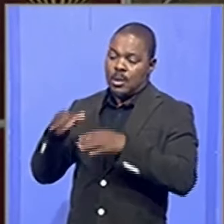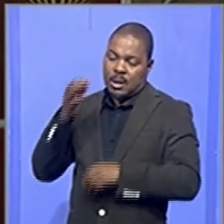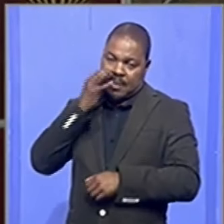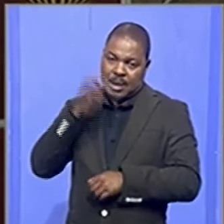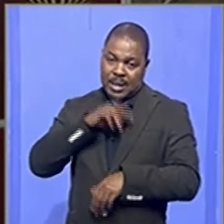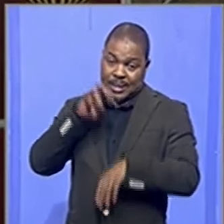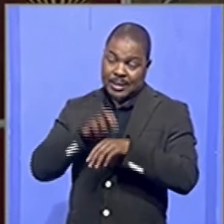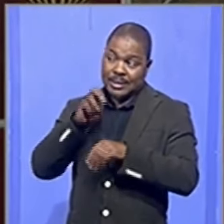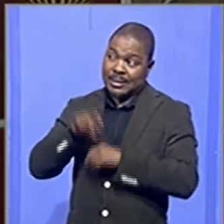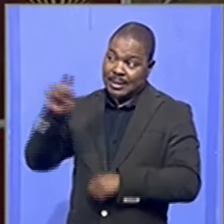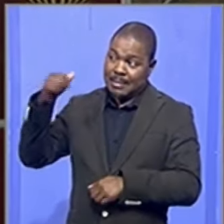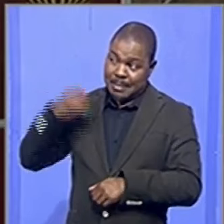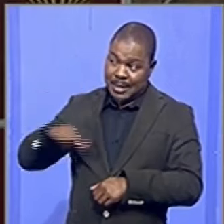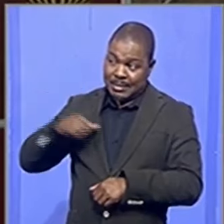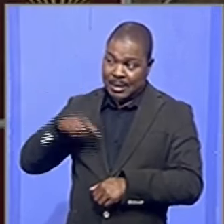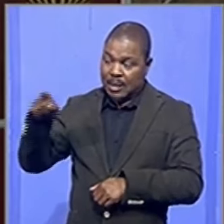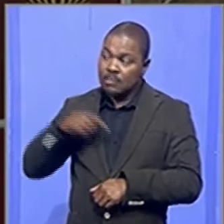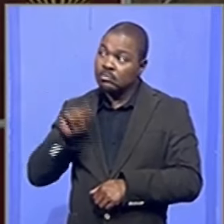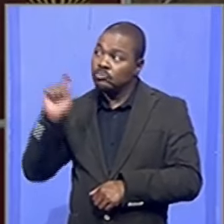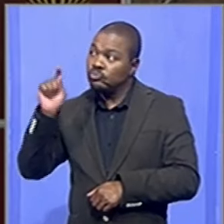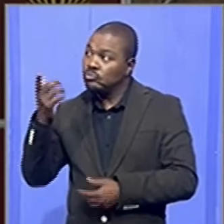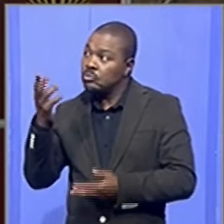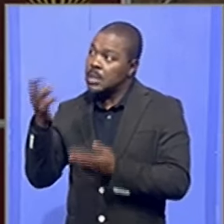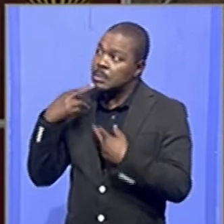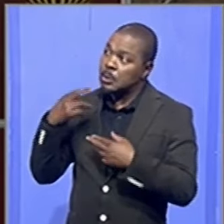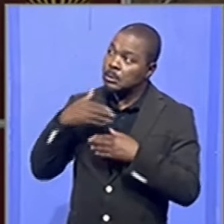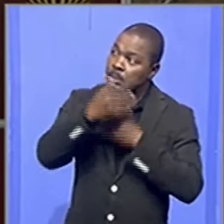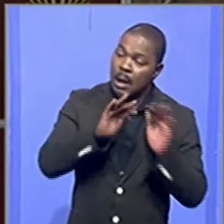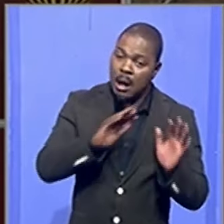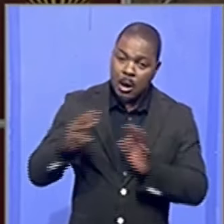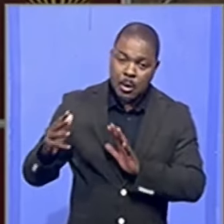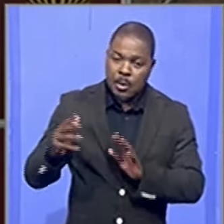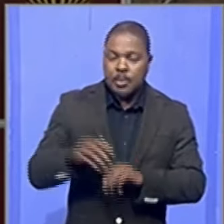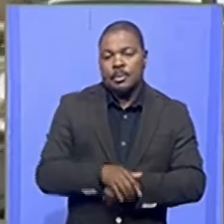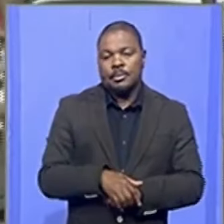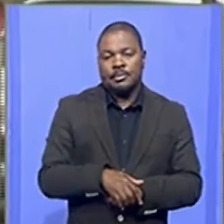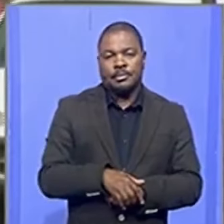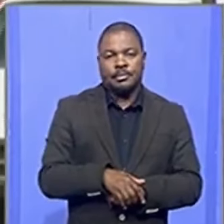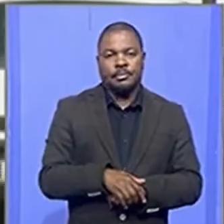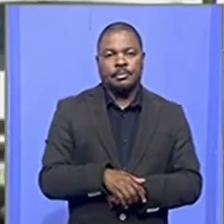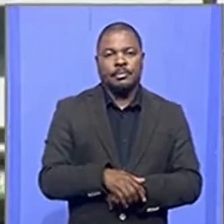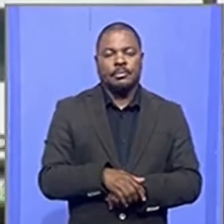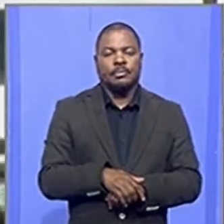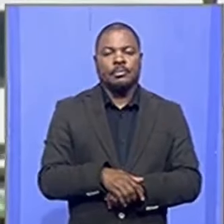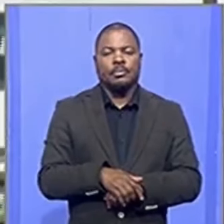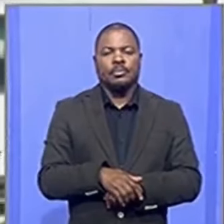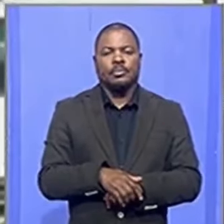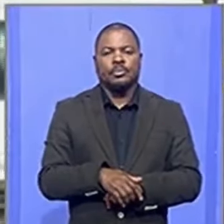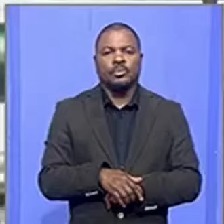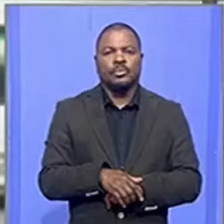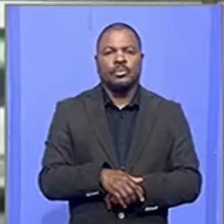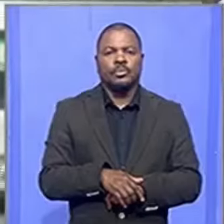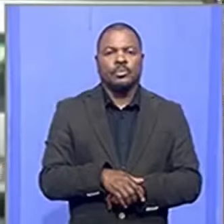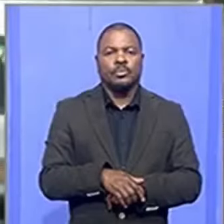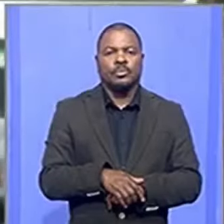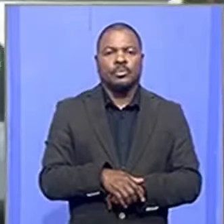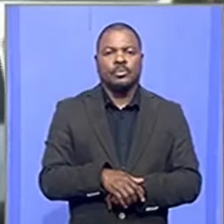go masepala mabapi le dipaakanyo tseo o tla beng o di dirile tsa motlakase. Thabang Morutlwa, SABC